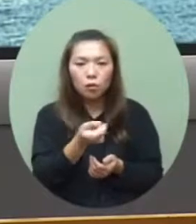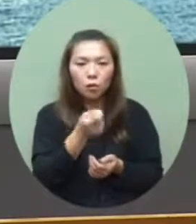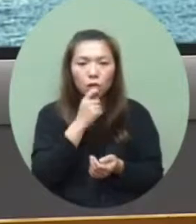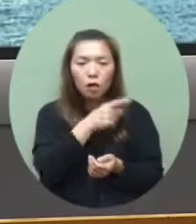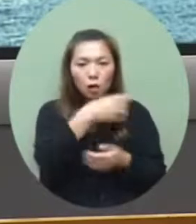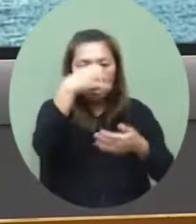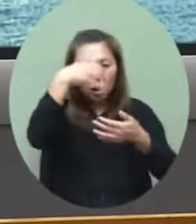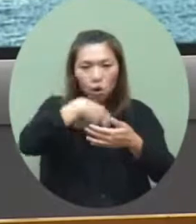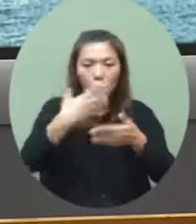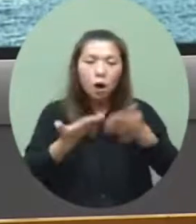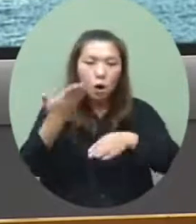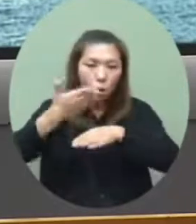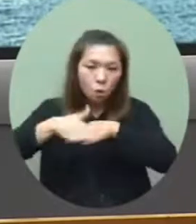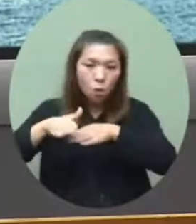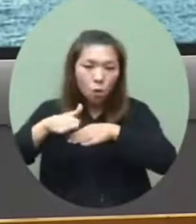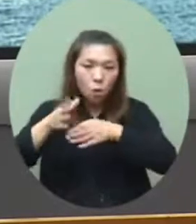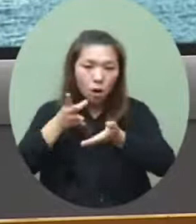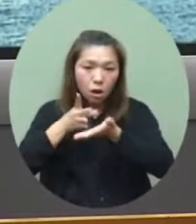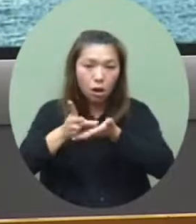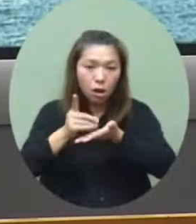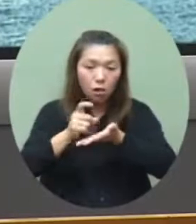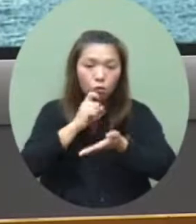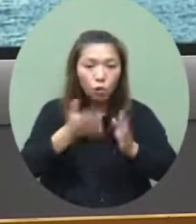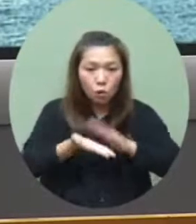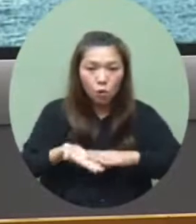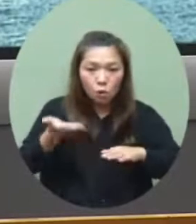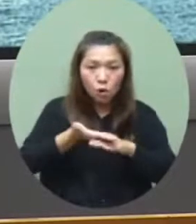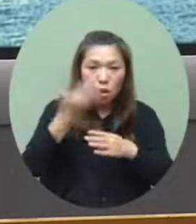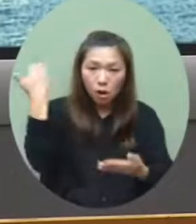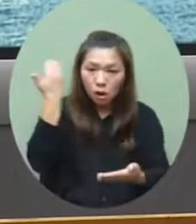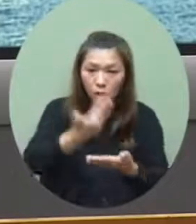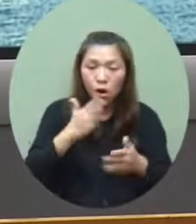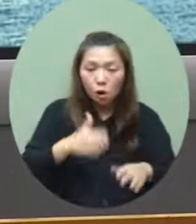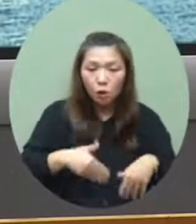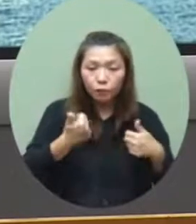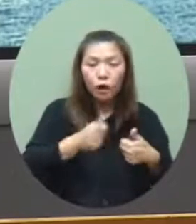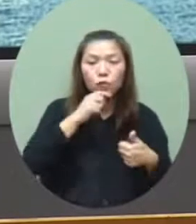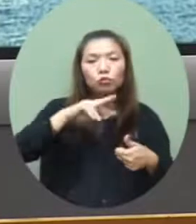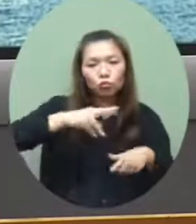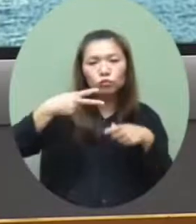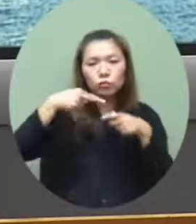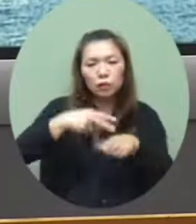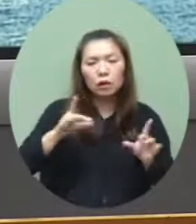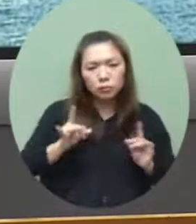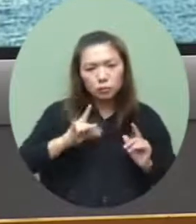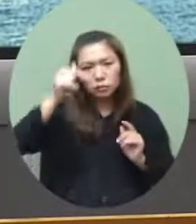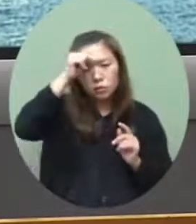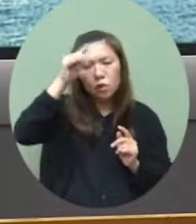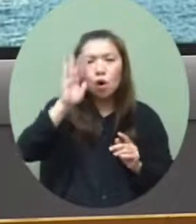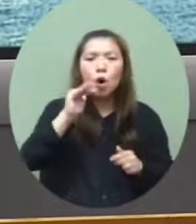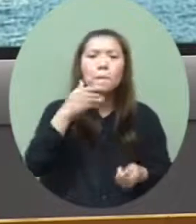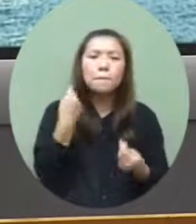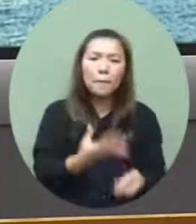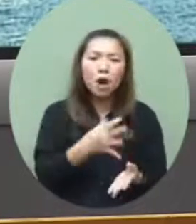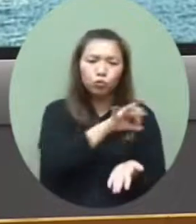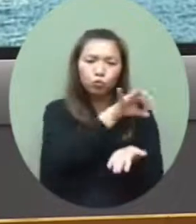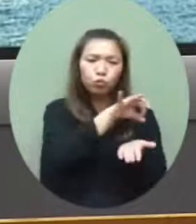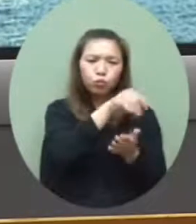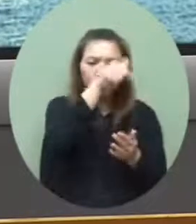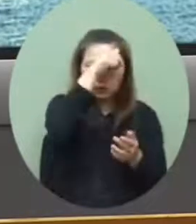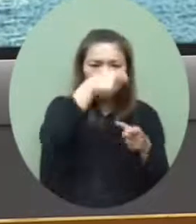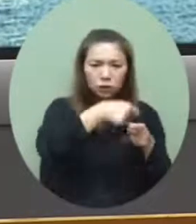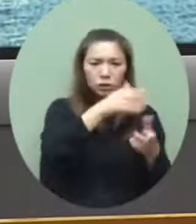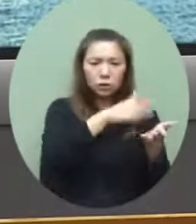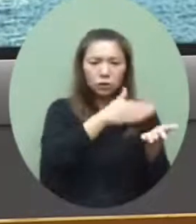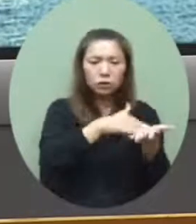to the private hospitals in order to make more beds available in the acute hospital for both COVID and